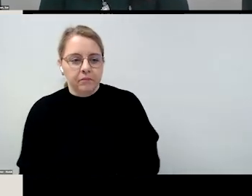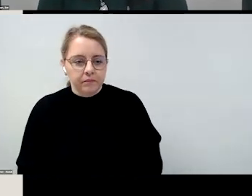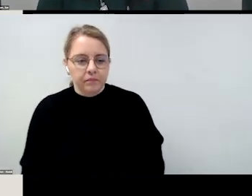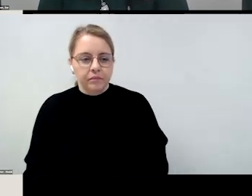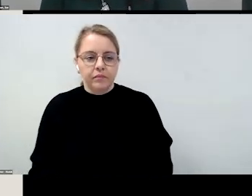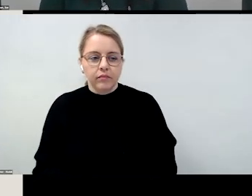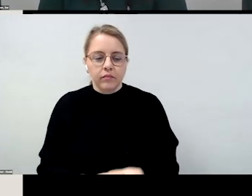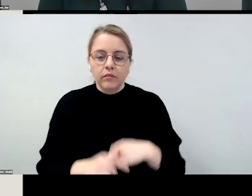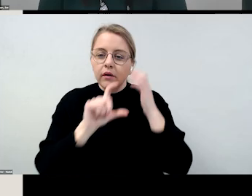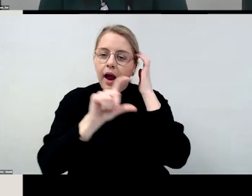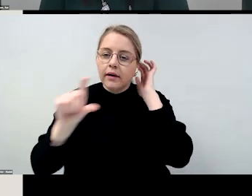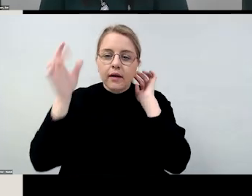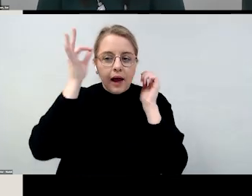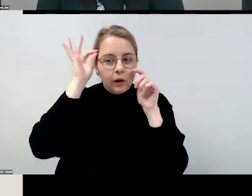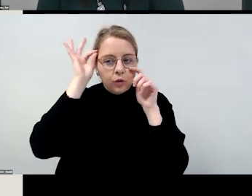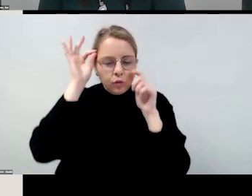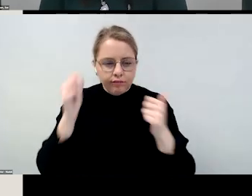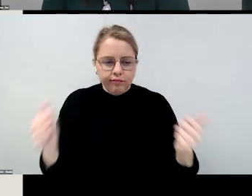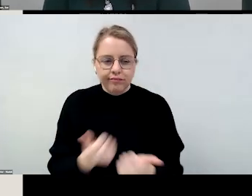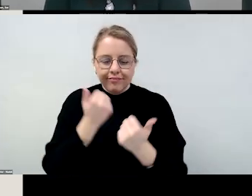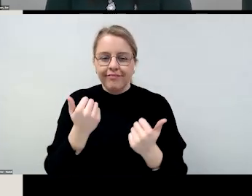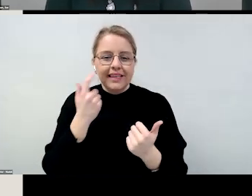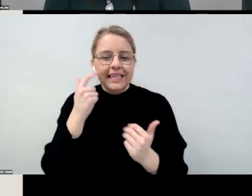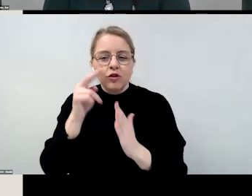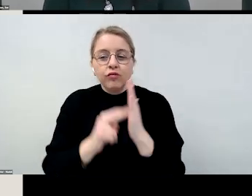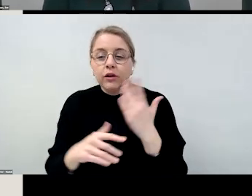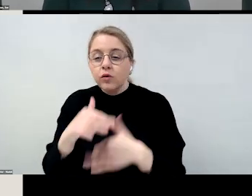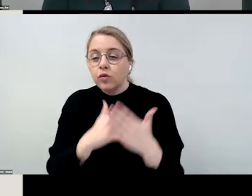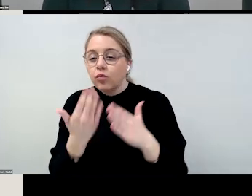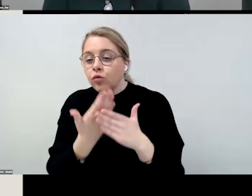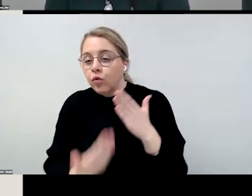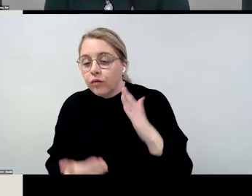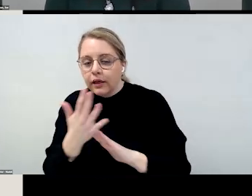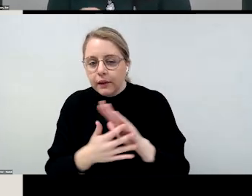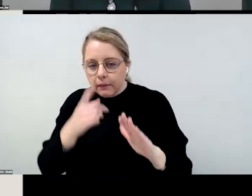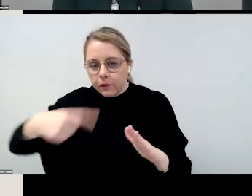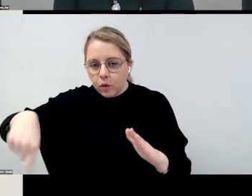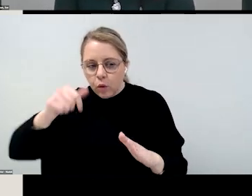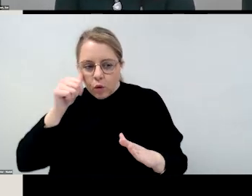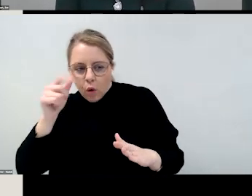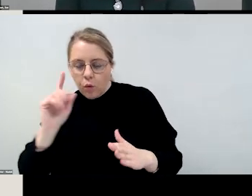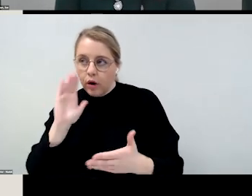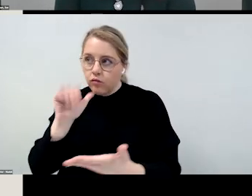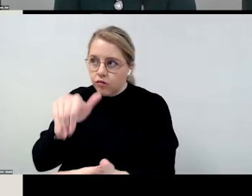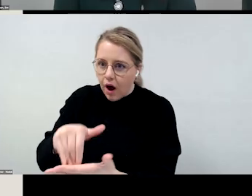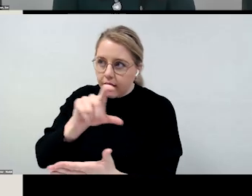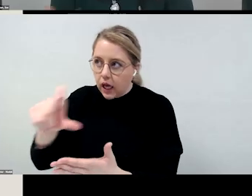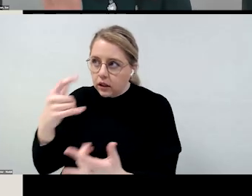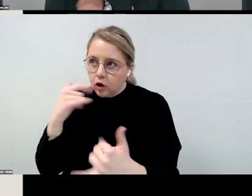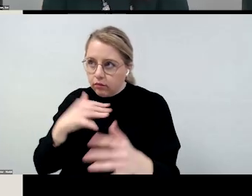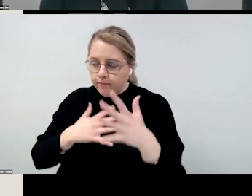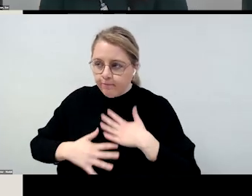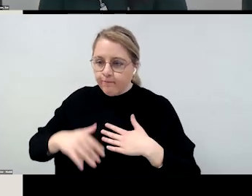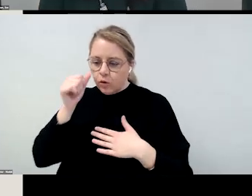Cancer Council also has a number of easy read social stories to support people to know what to expect in cancer screening.